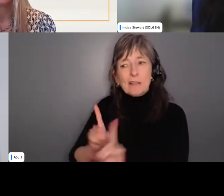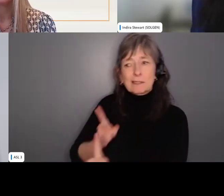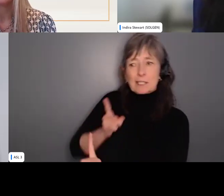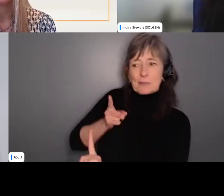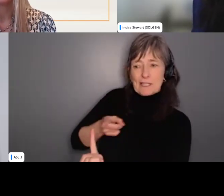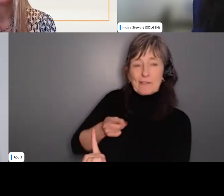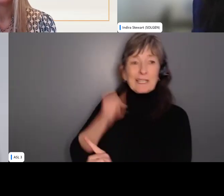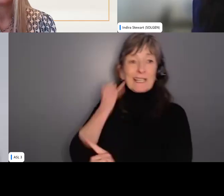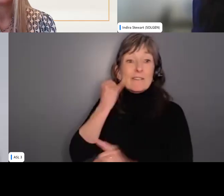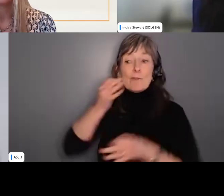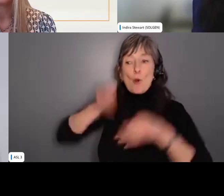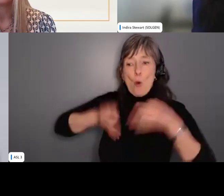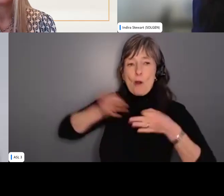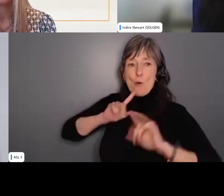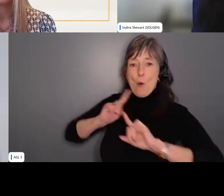access order